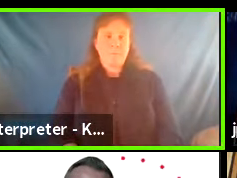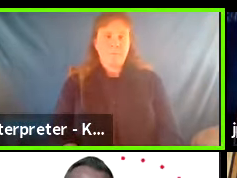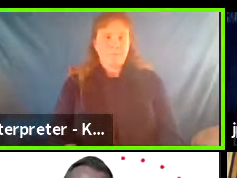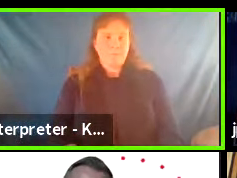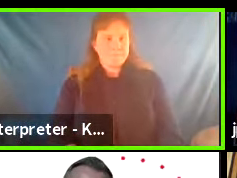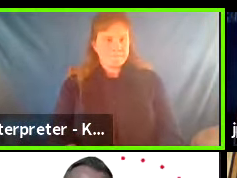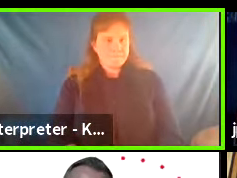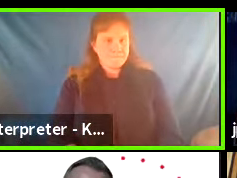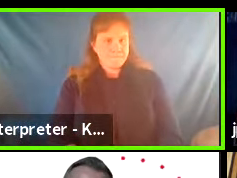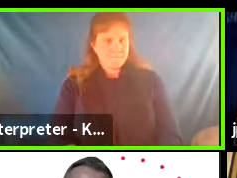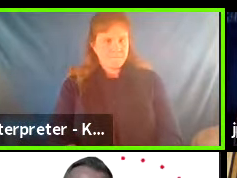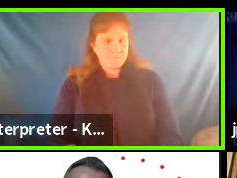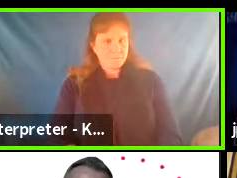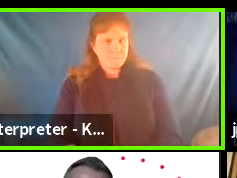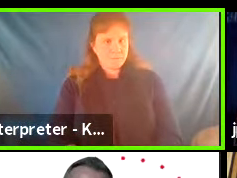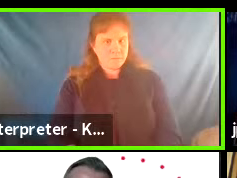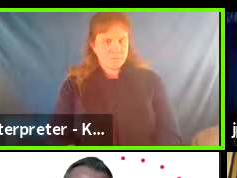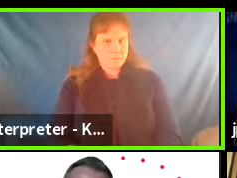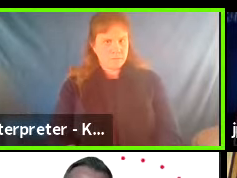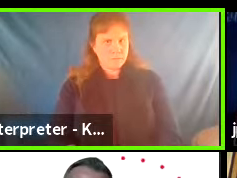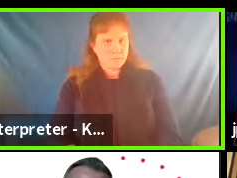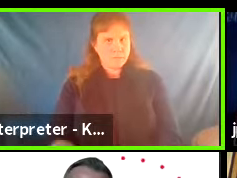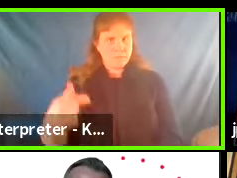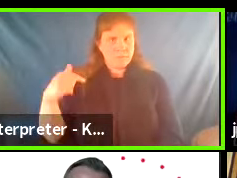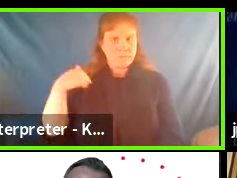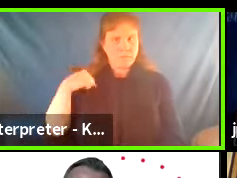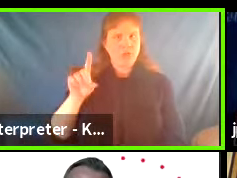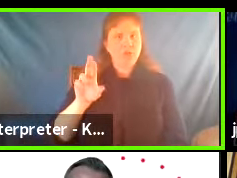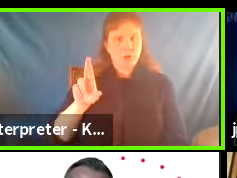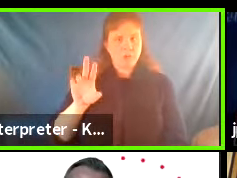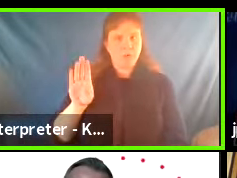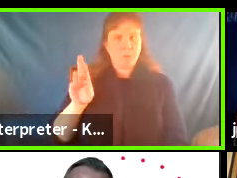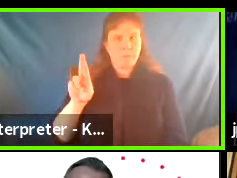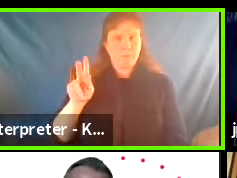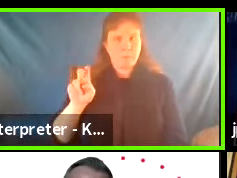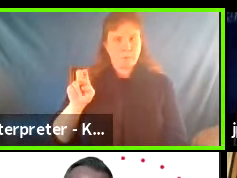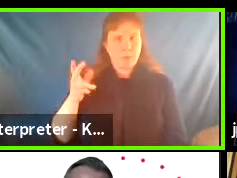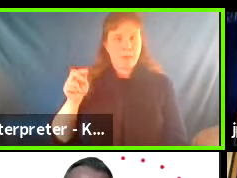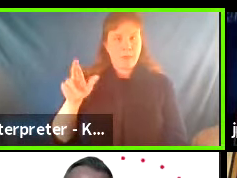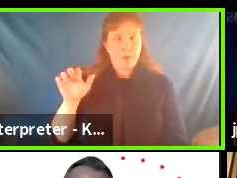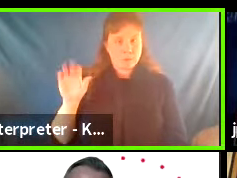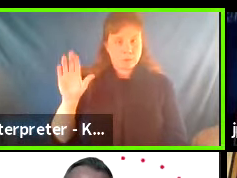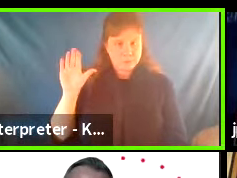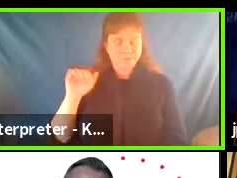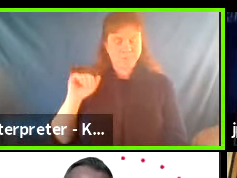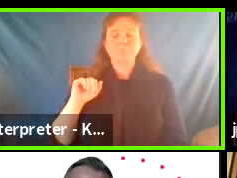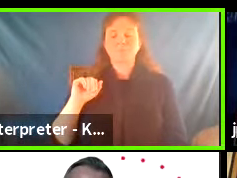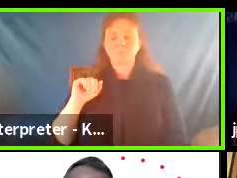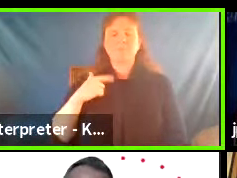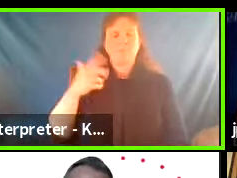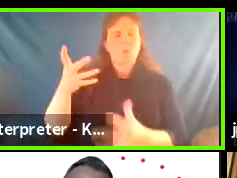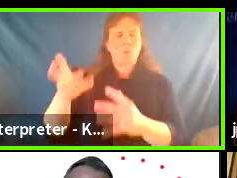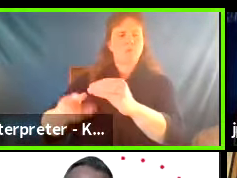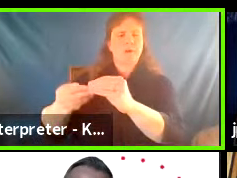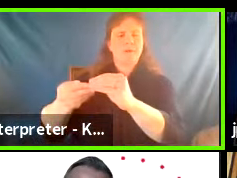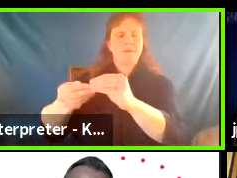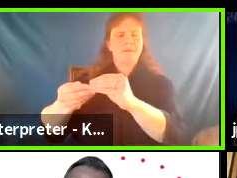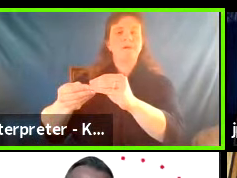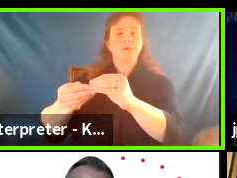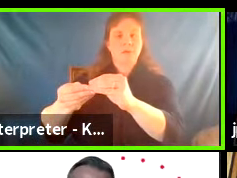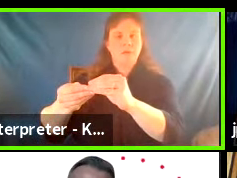And I want to just add to that piece that, part of the reason we're coming back to have